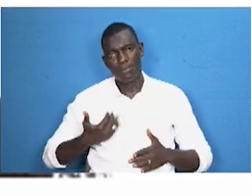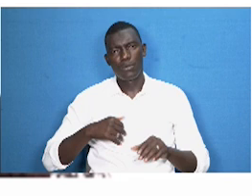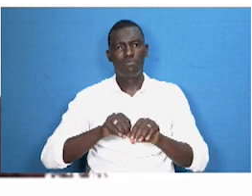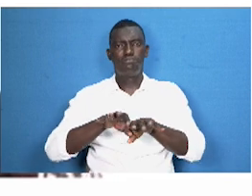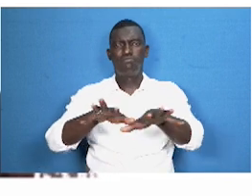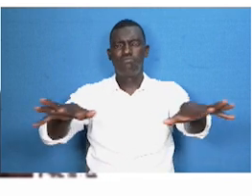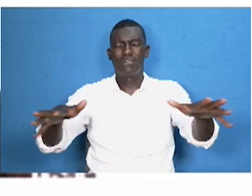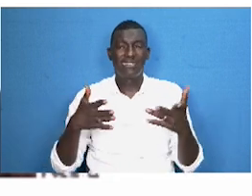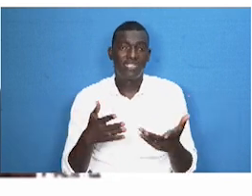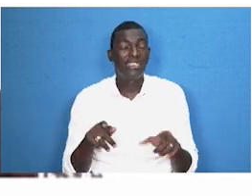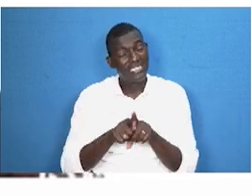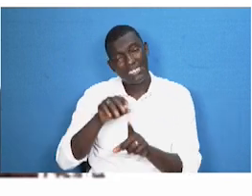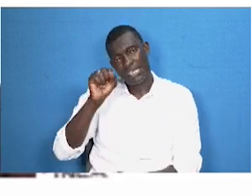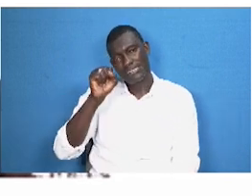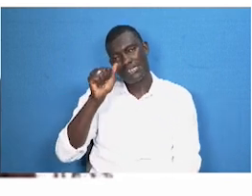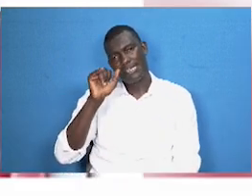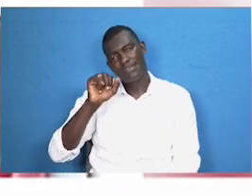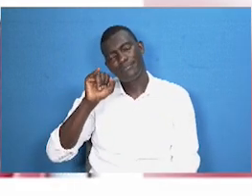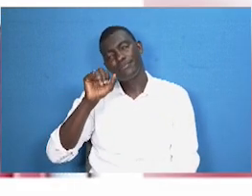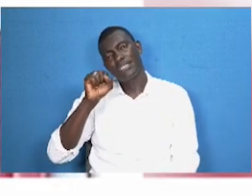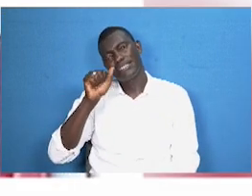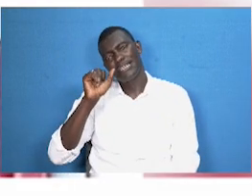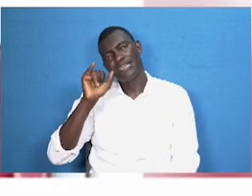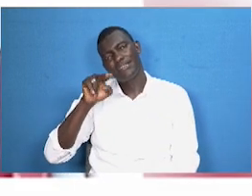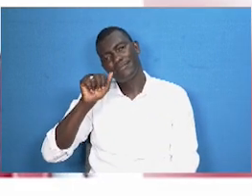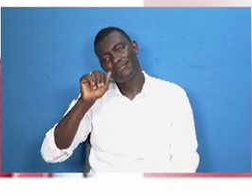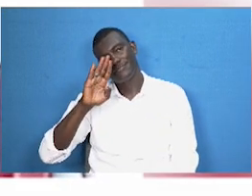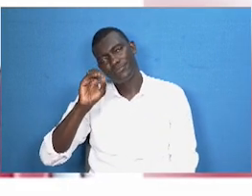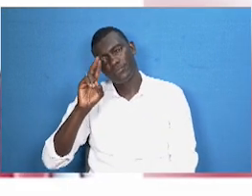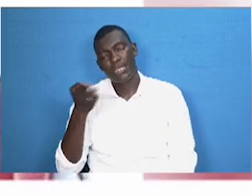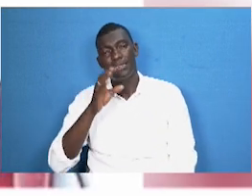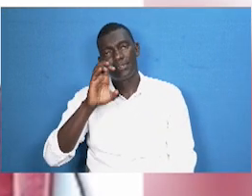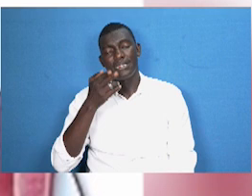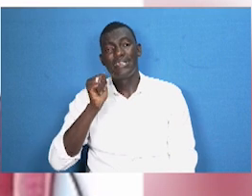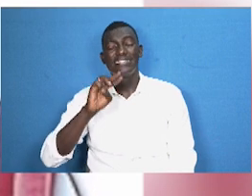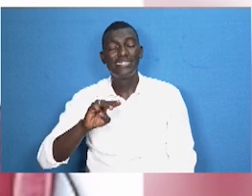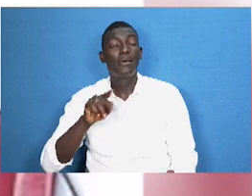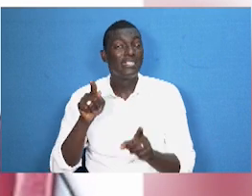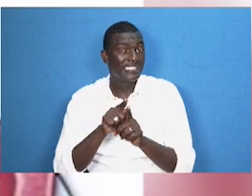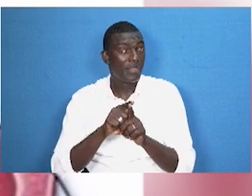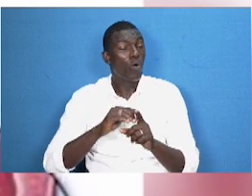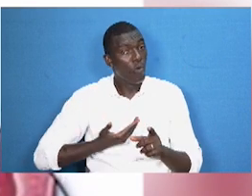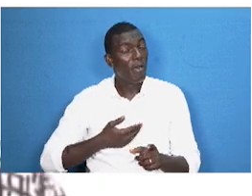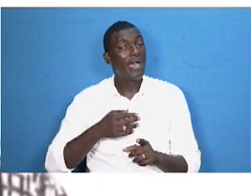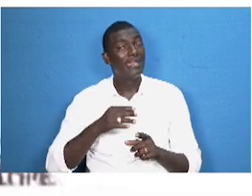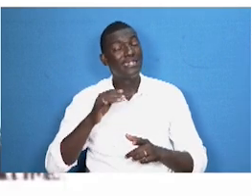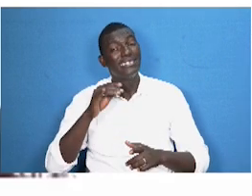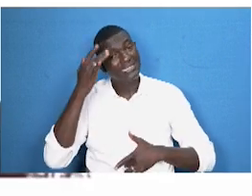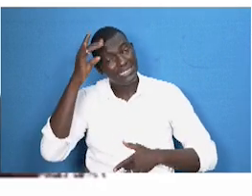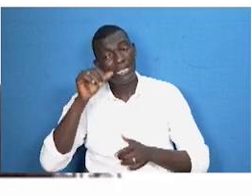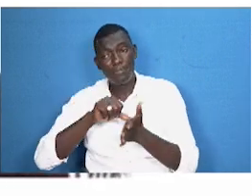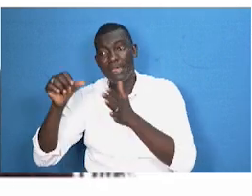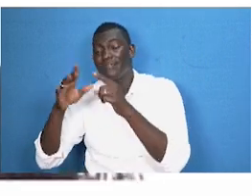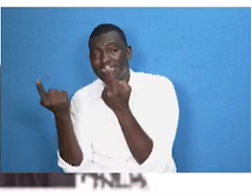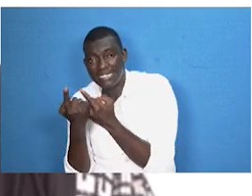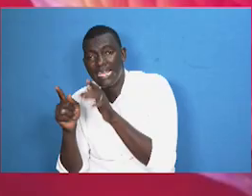Non-Communicable Diseases Unit at Ministry of Health, says fungal diseases can affect women's reproductive system. It causes